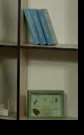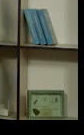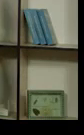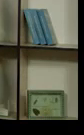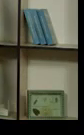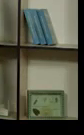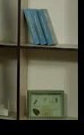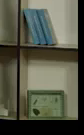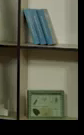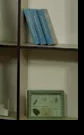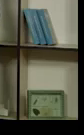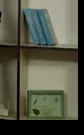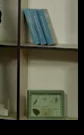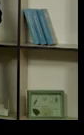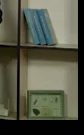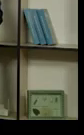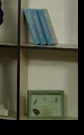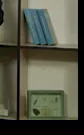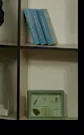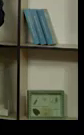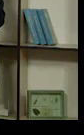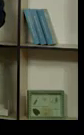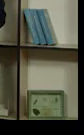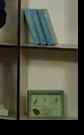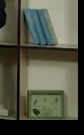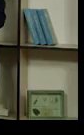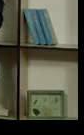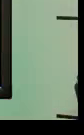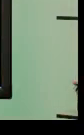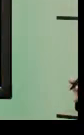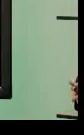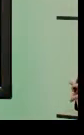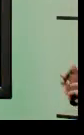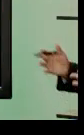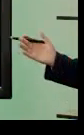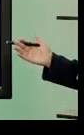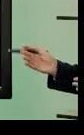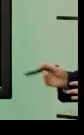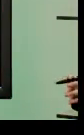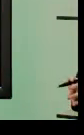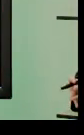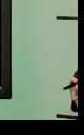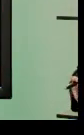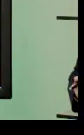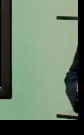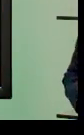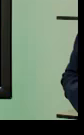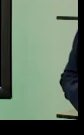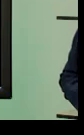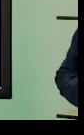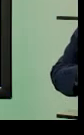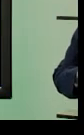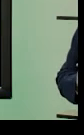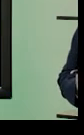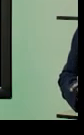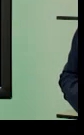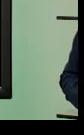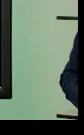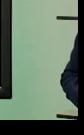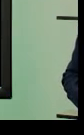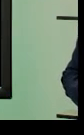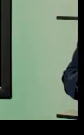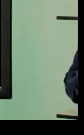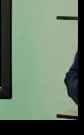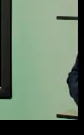the message you left on the machine? So, you can see that the questions are not